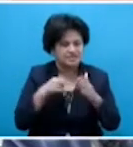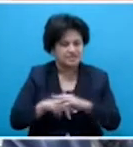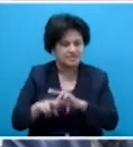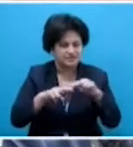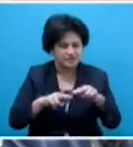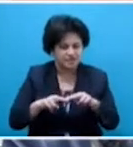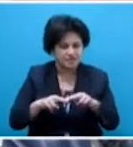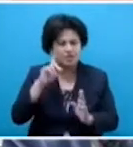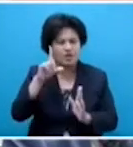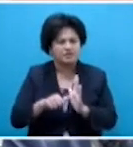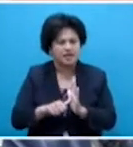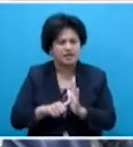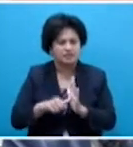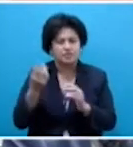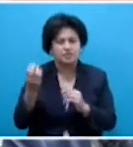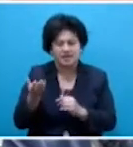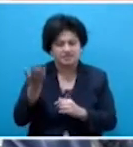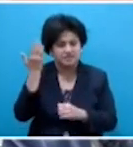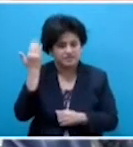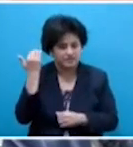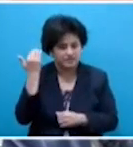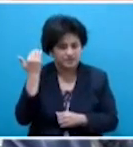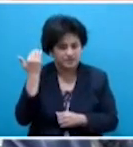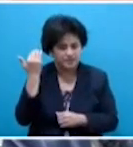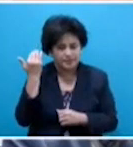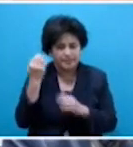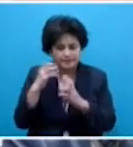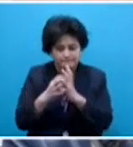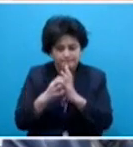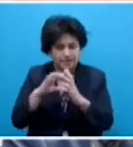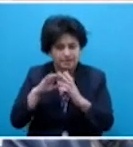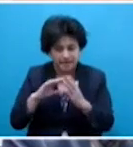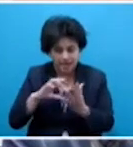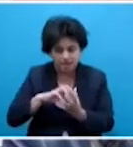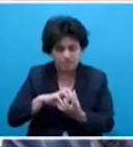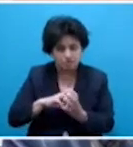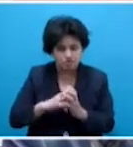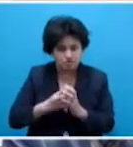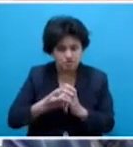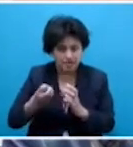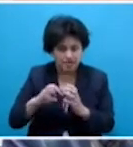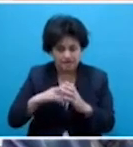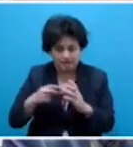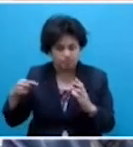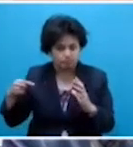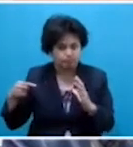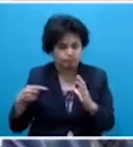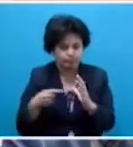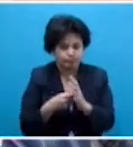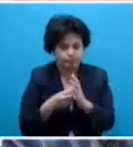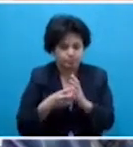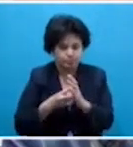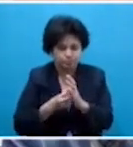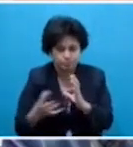we had only the shell of democracy, we have now pierced that shell, and we have brought the Fijian people into a